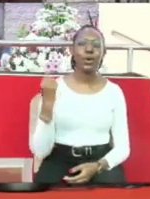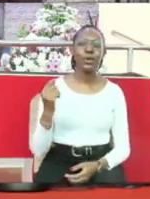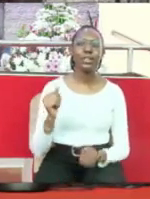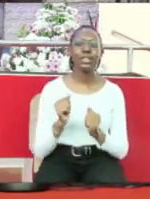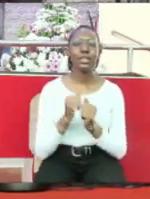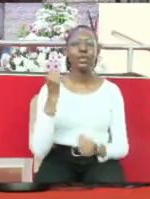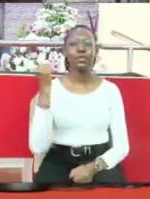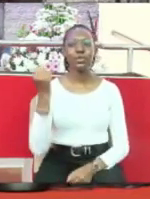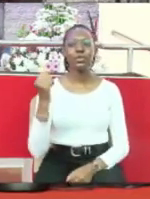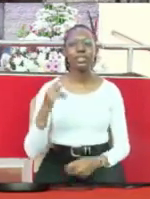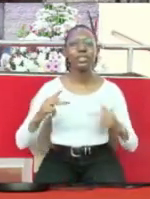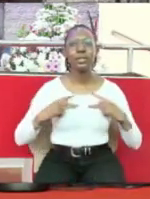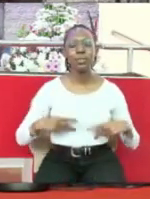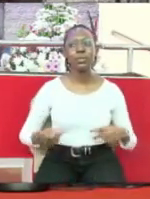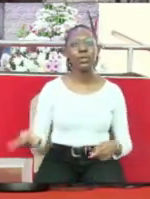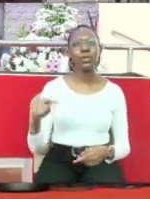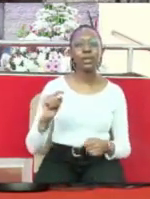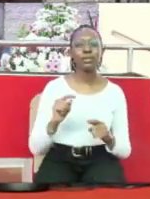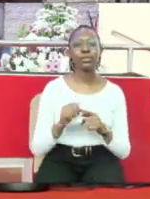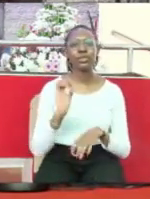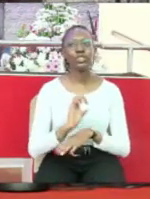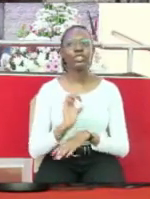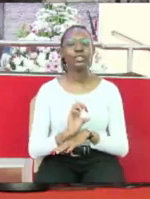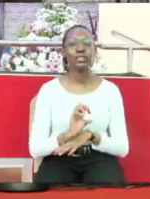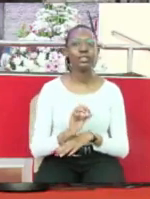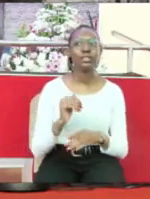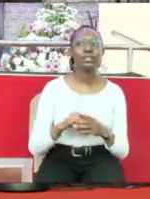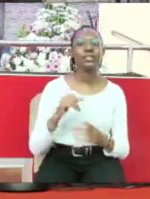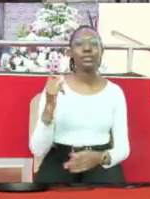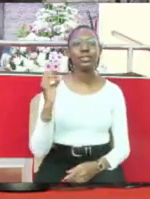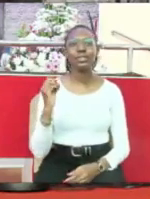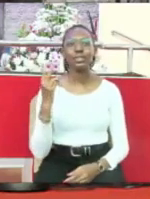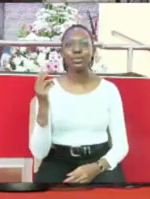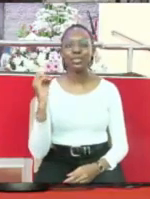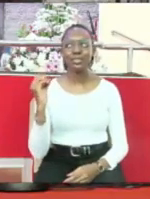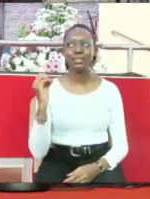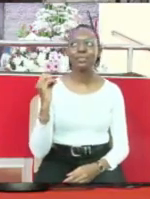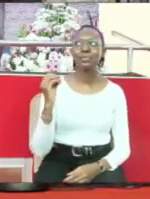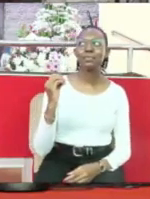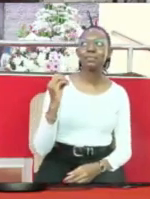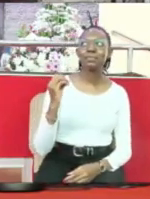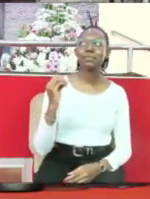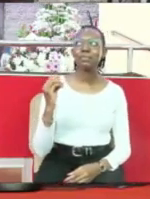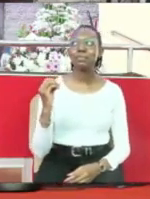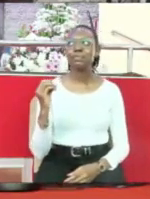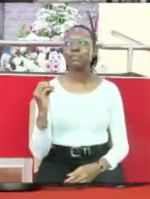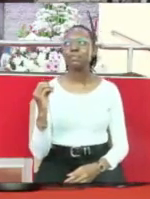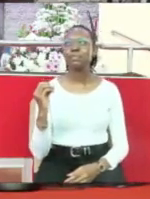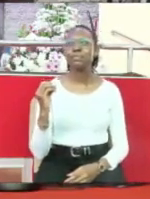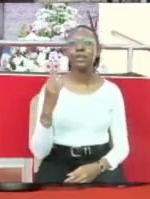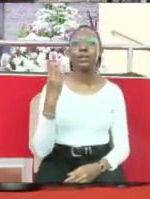15 pekee. Not sitting. Si wakiwa wameketi. Four on the instruments. Four were